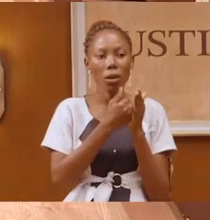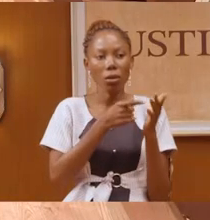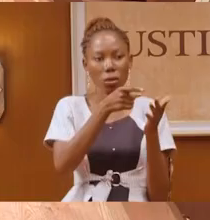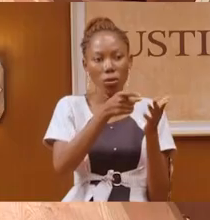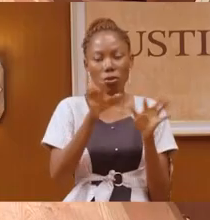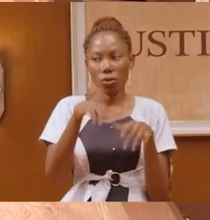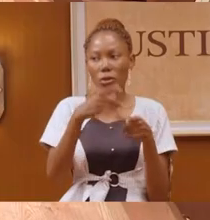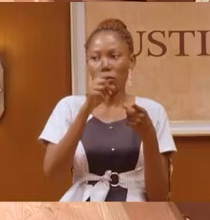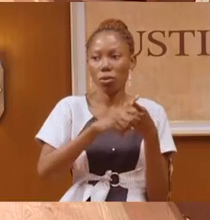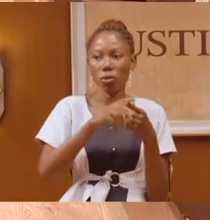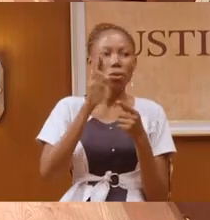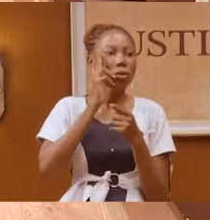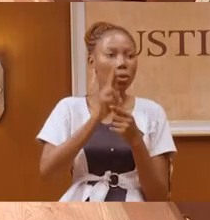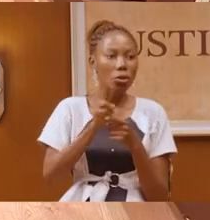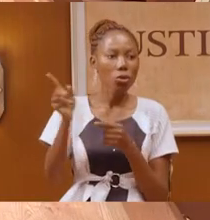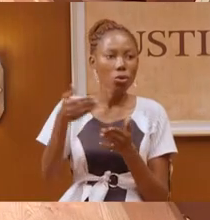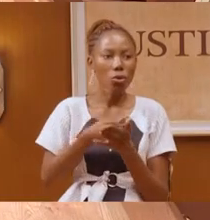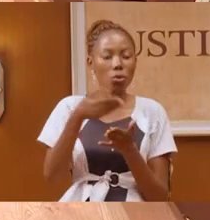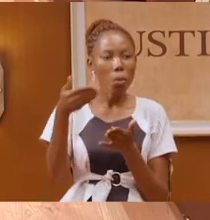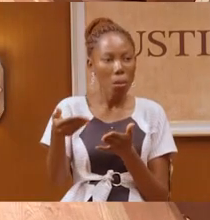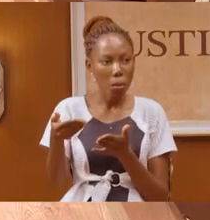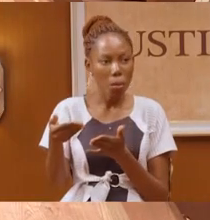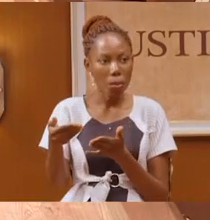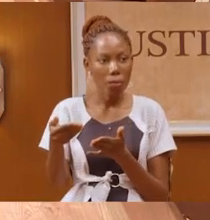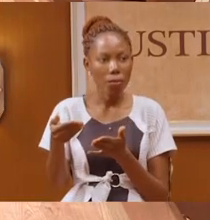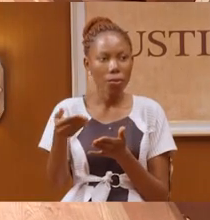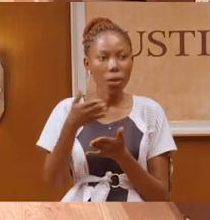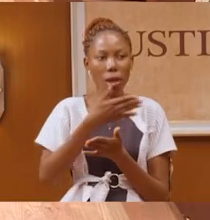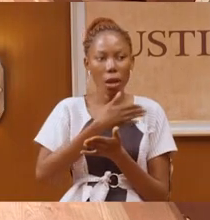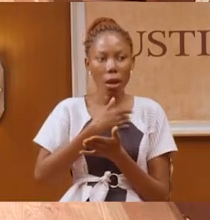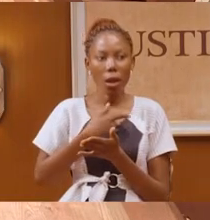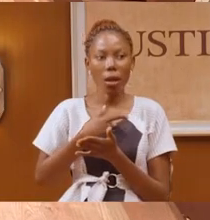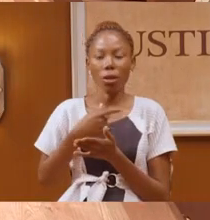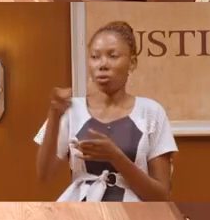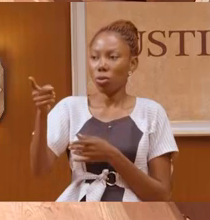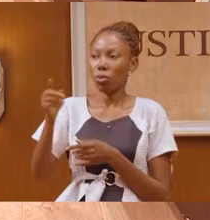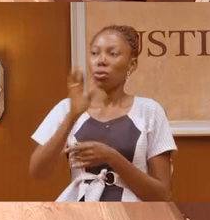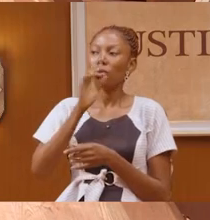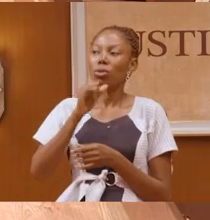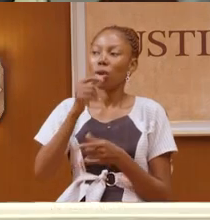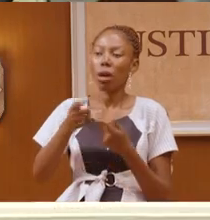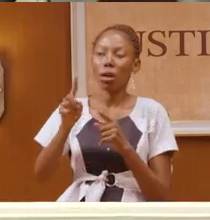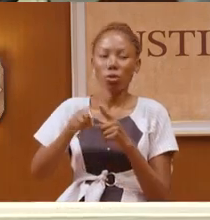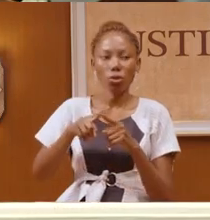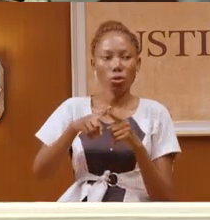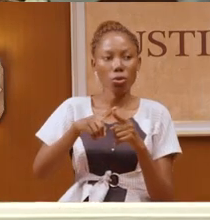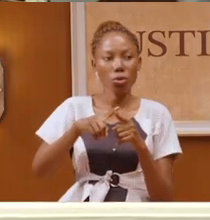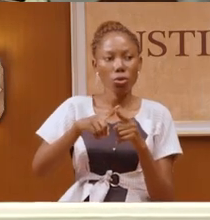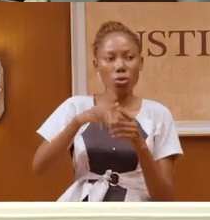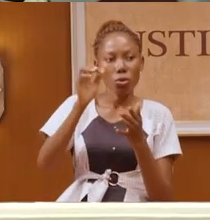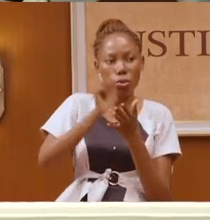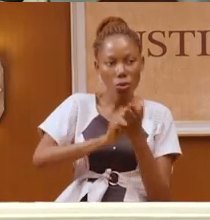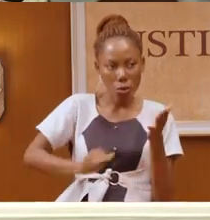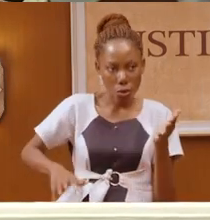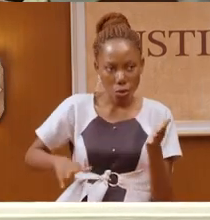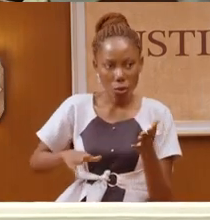list there. Yes. You bought and they did not allow you to take away from the house. And you had the